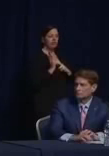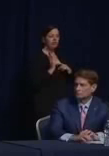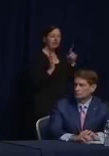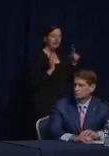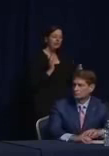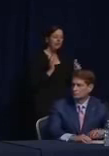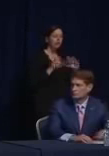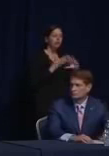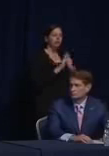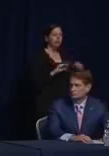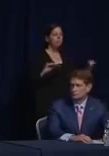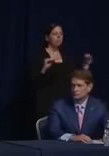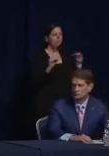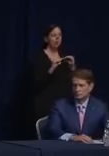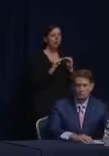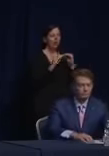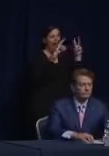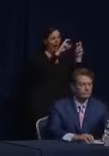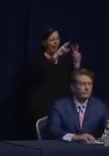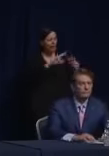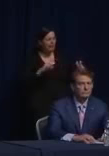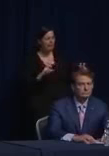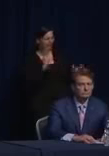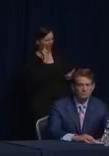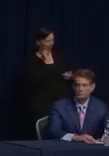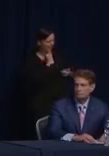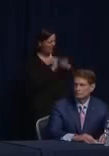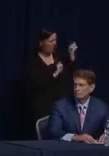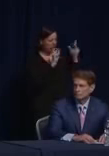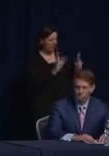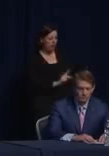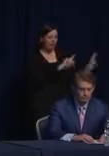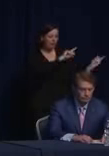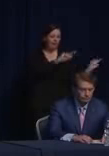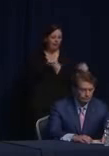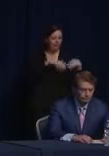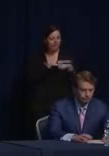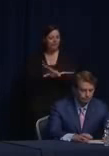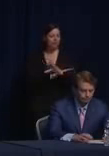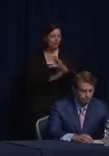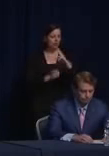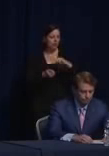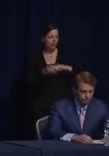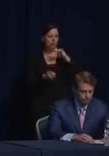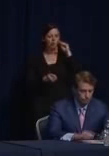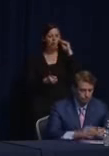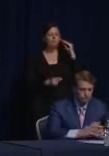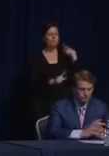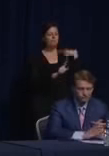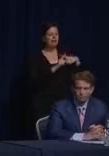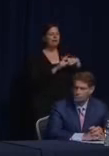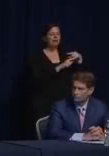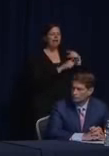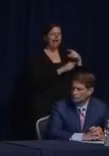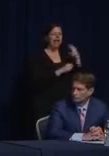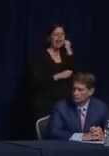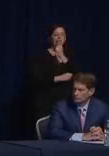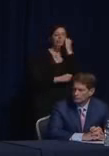practices, and they must conduct thorough cleaning, not only daily, but frequently during the